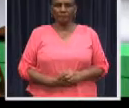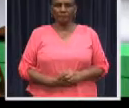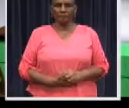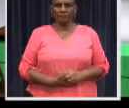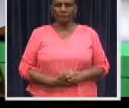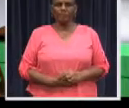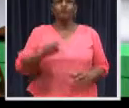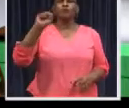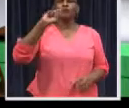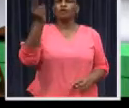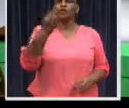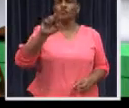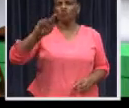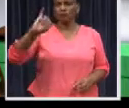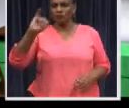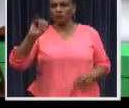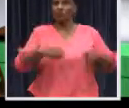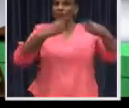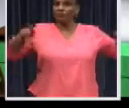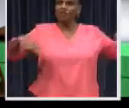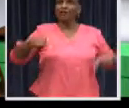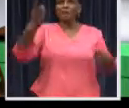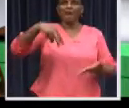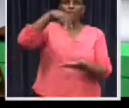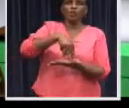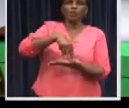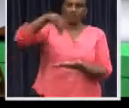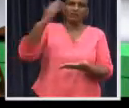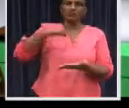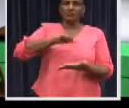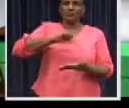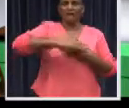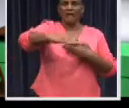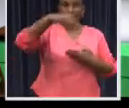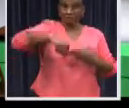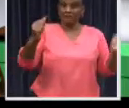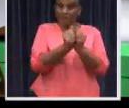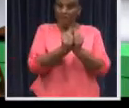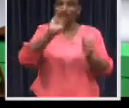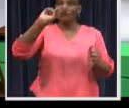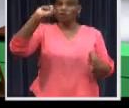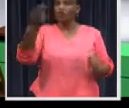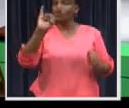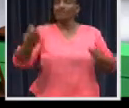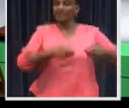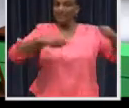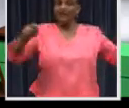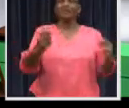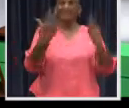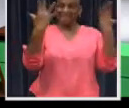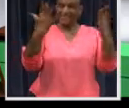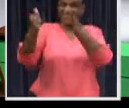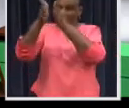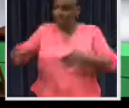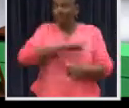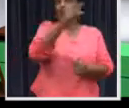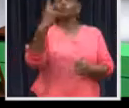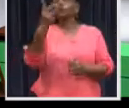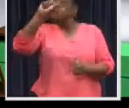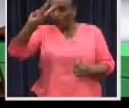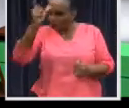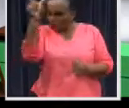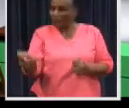Stichting Surifesta thinks that more of our country should appear on stage. This year, this will also be demonstrated around the